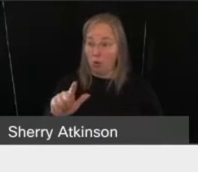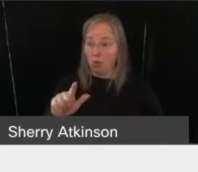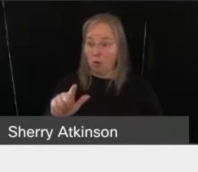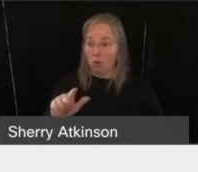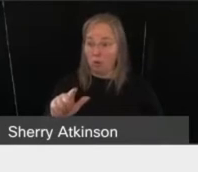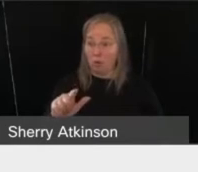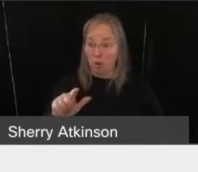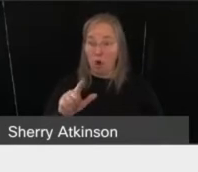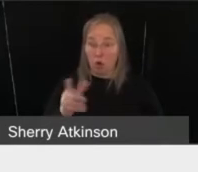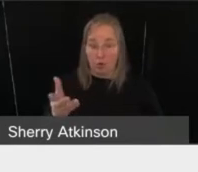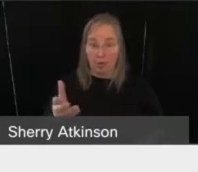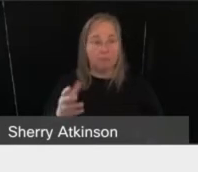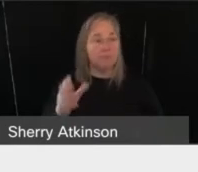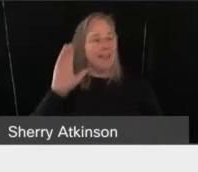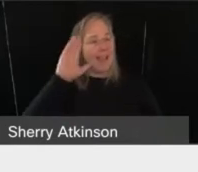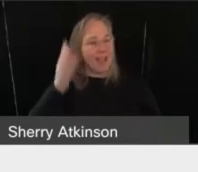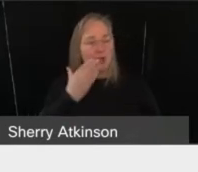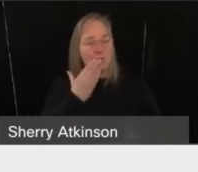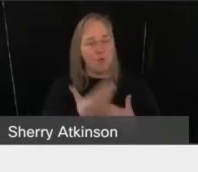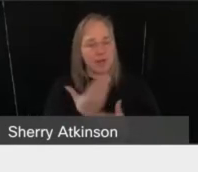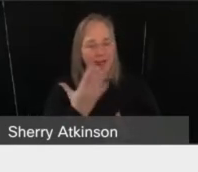Hi. Good morning, everyone.